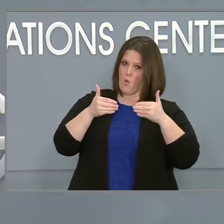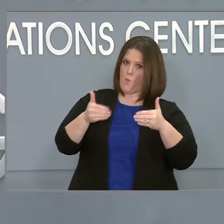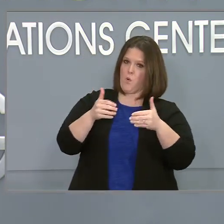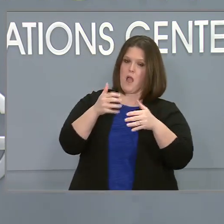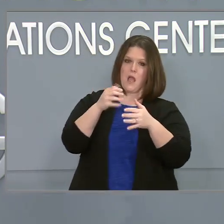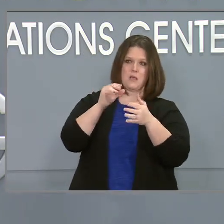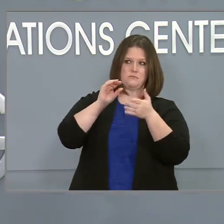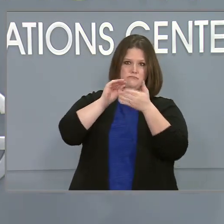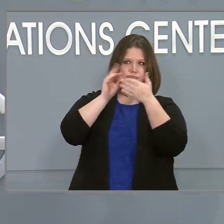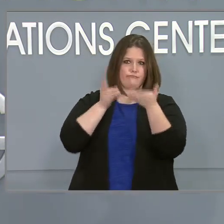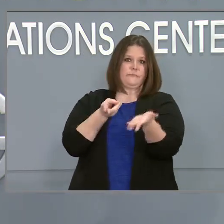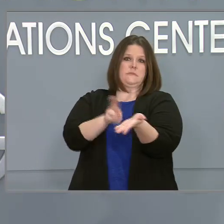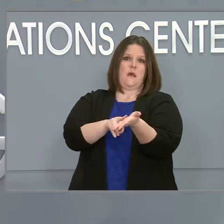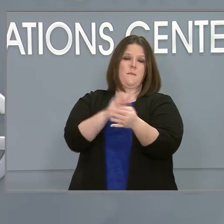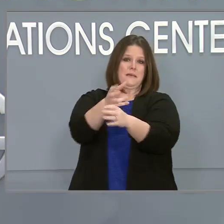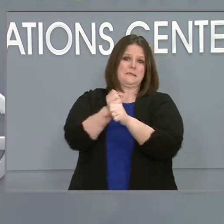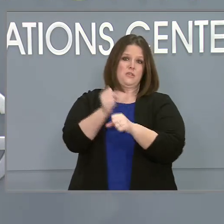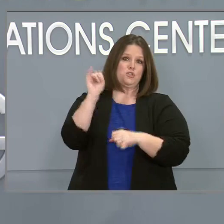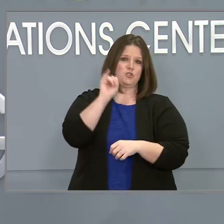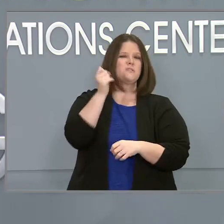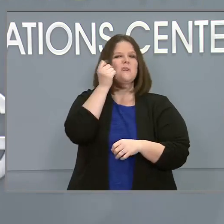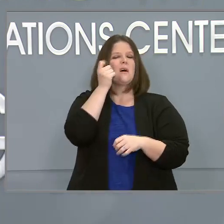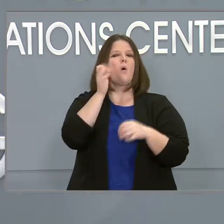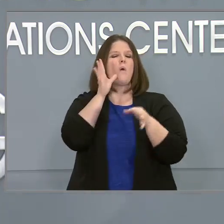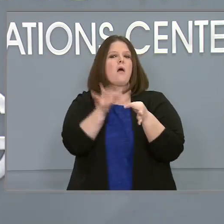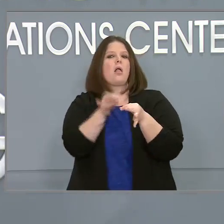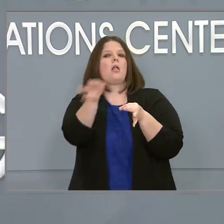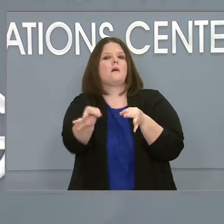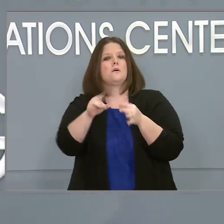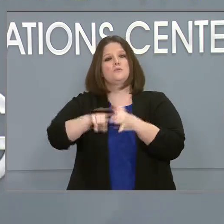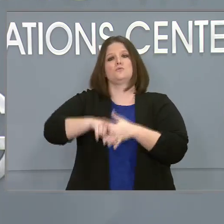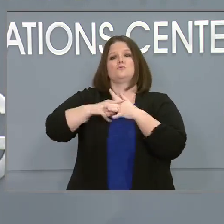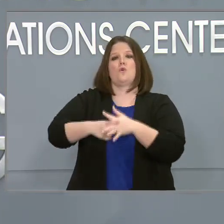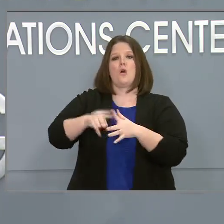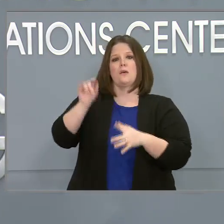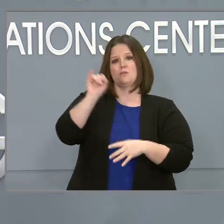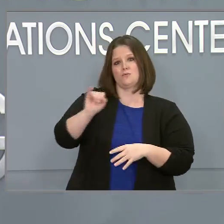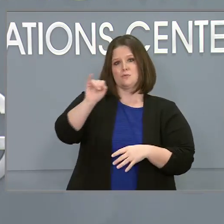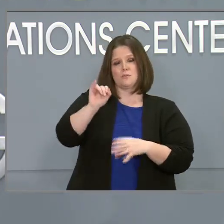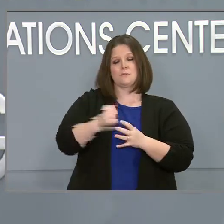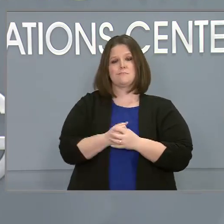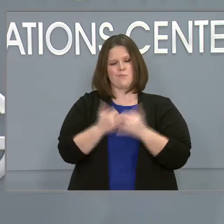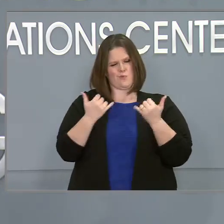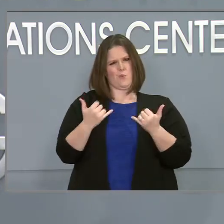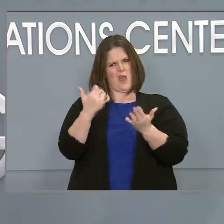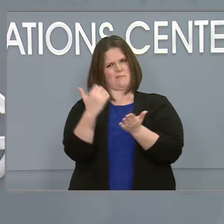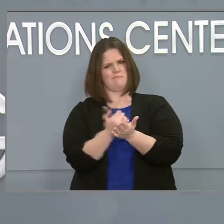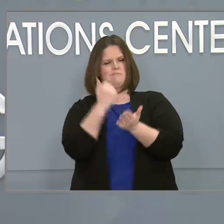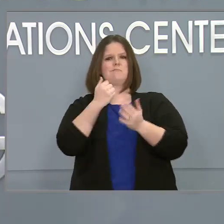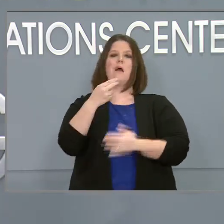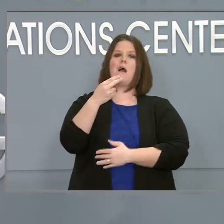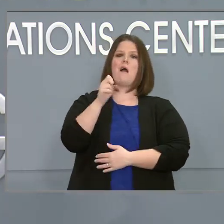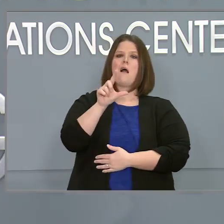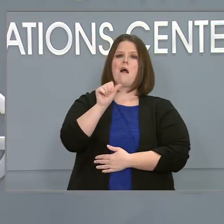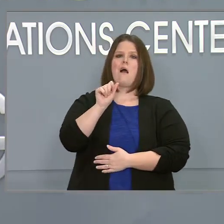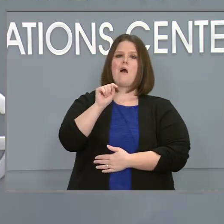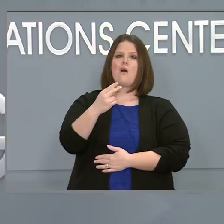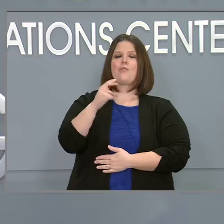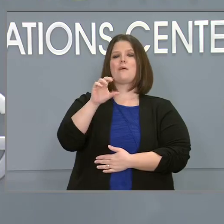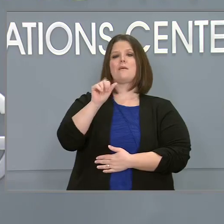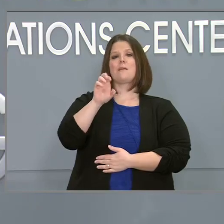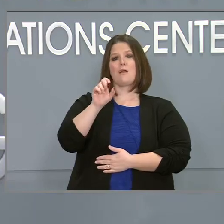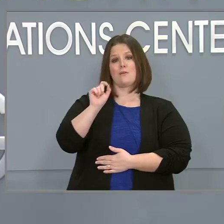up, but your coverage will start later. So take a look today, healthcare.gov. I know more than